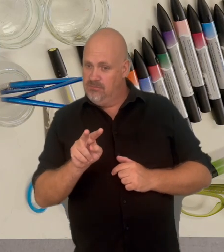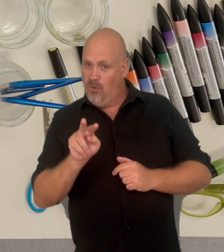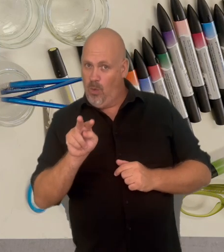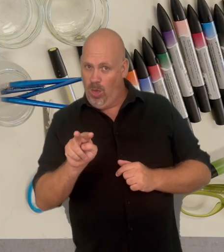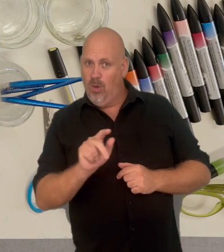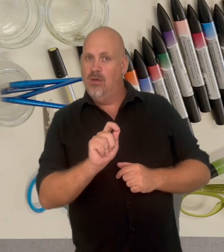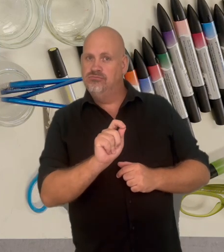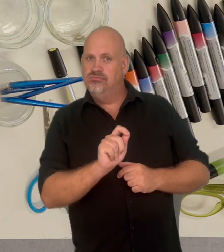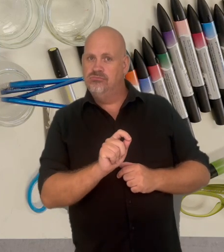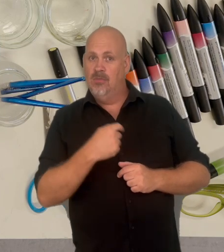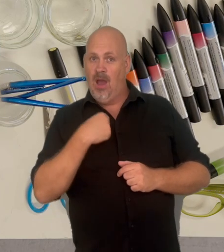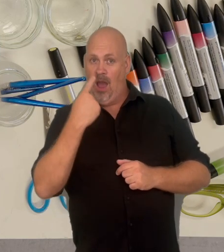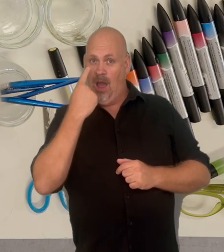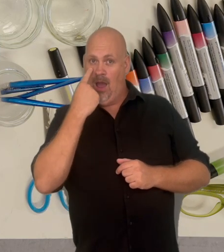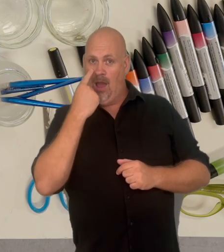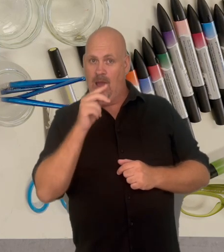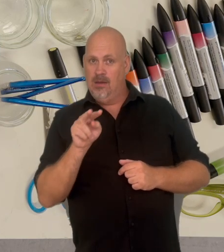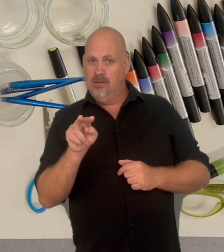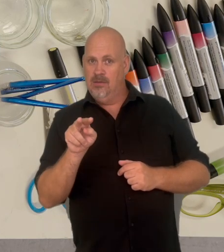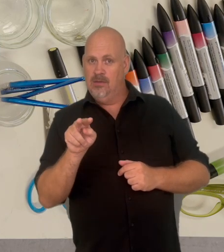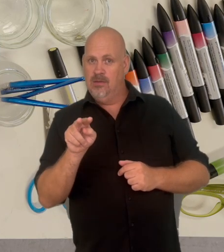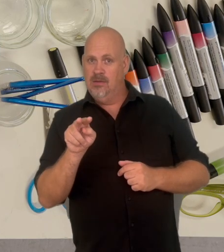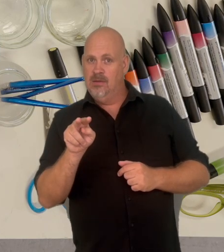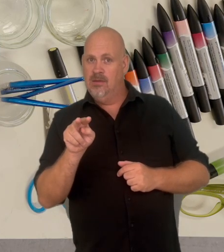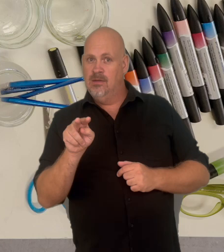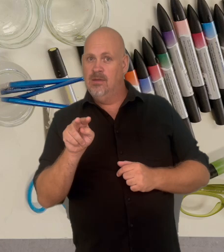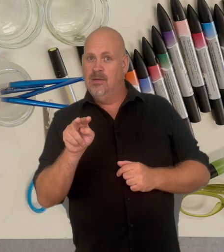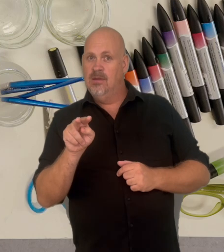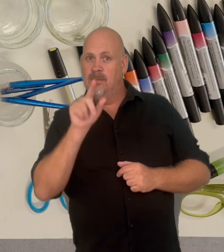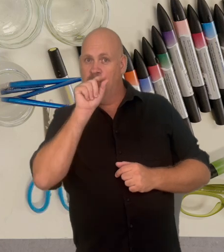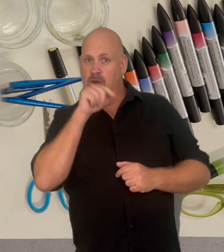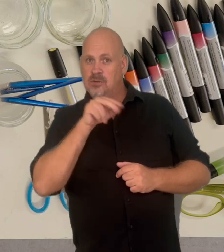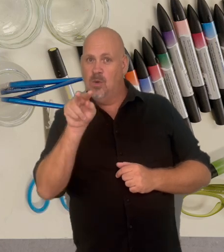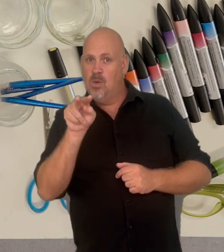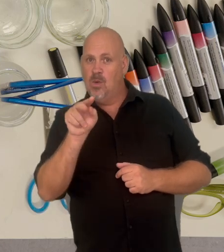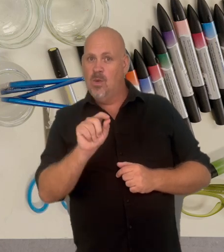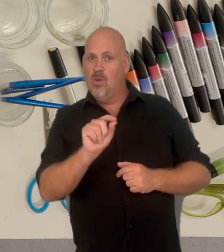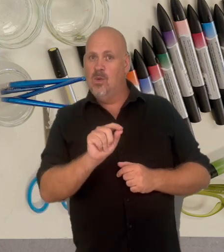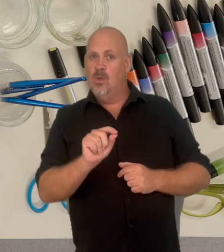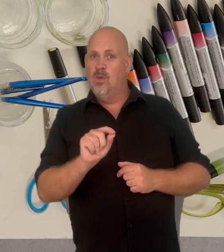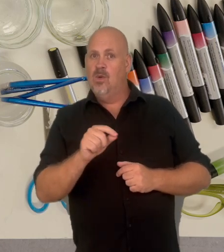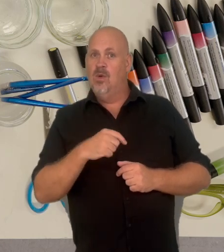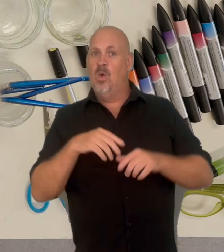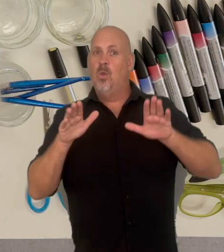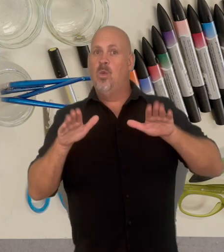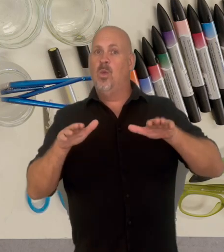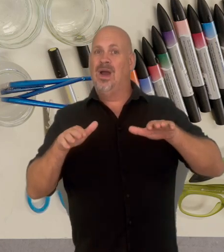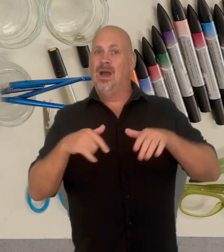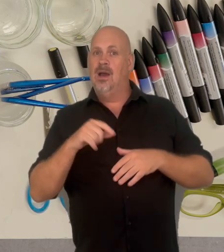is staying, I'm just up by the eye of the bird now, and I'm doing his